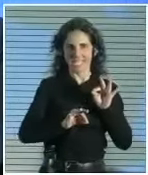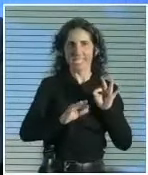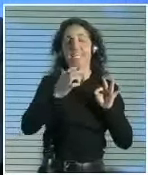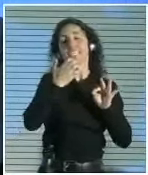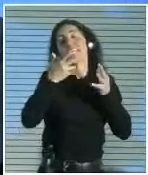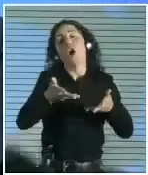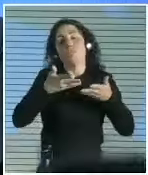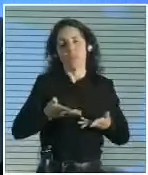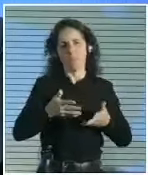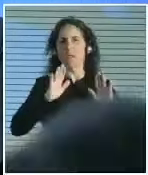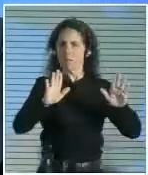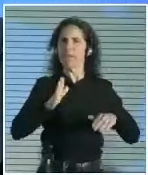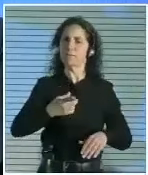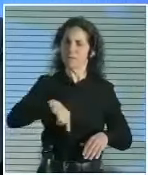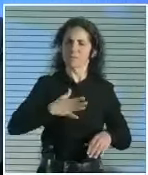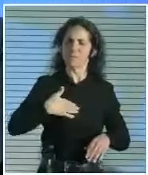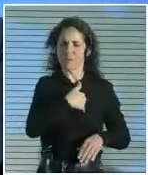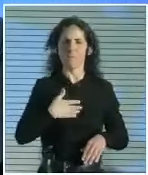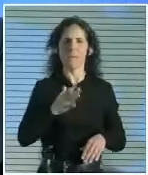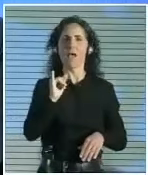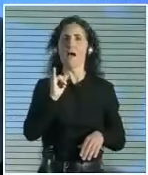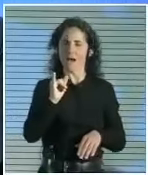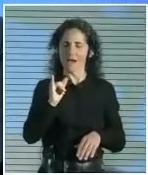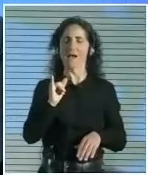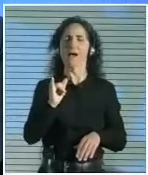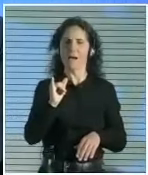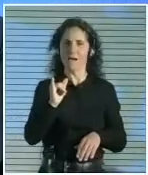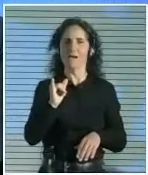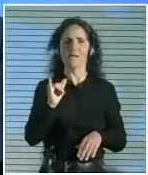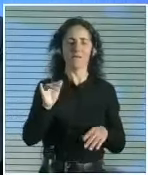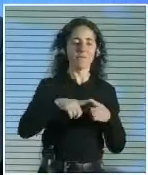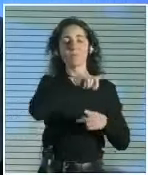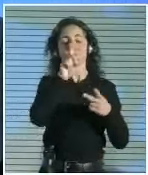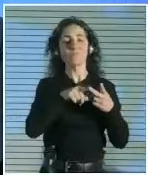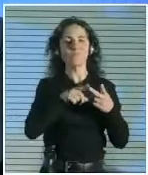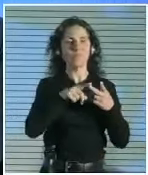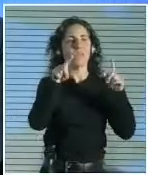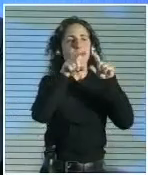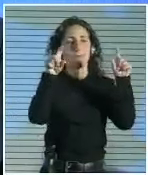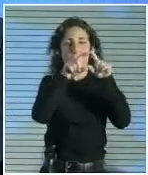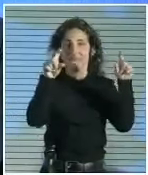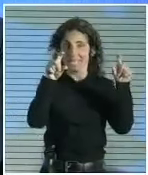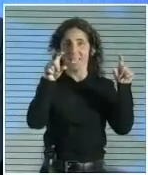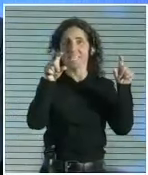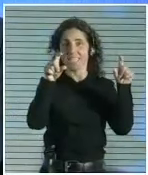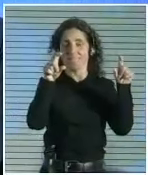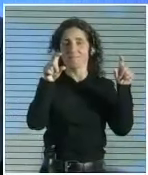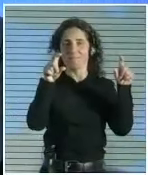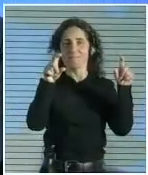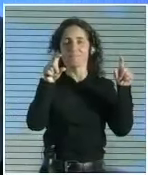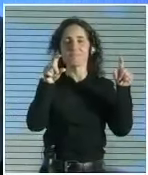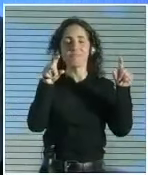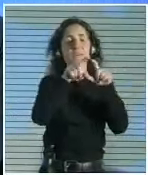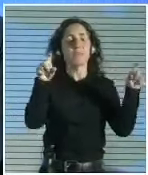play. Second, the companies that we work for, the businesses that are providing services have a role to